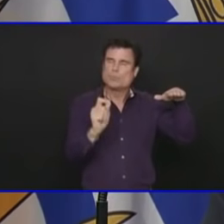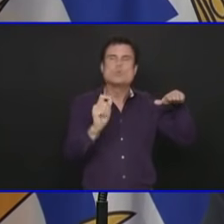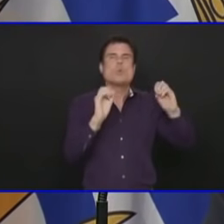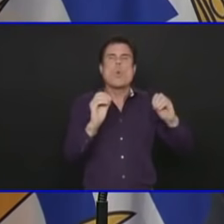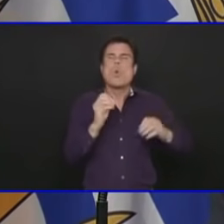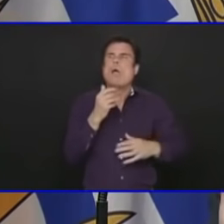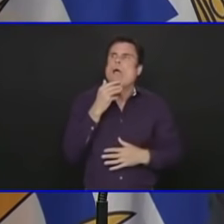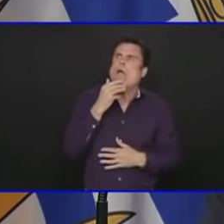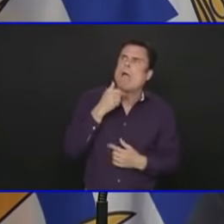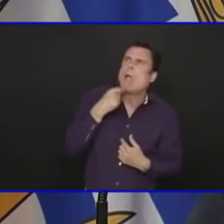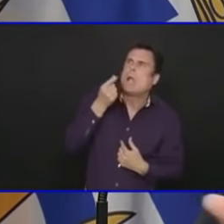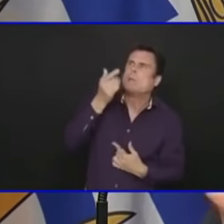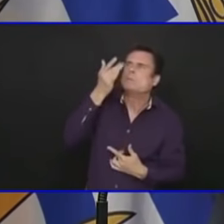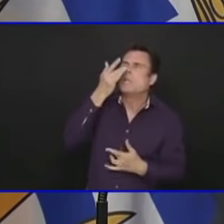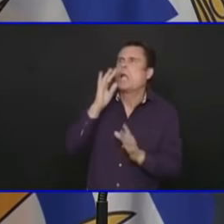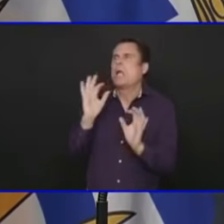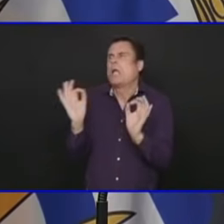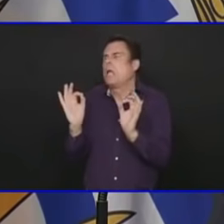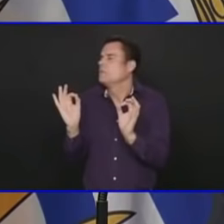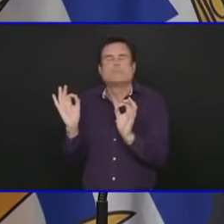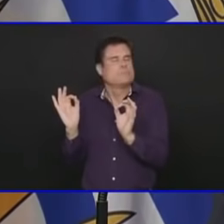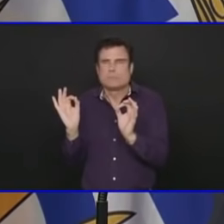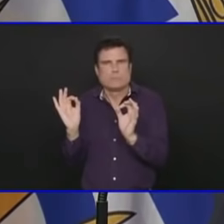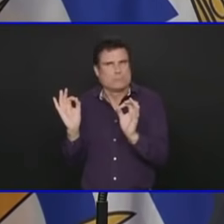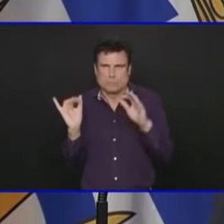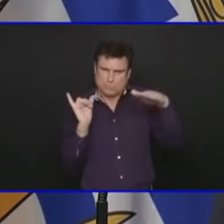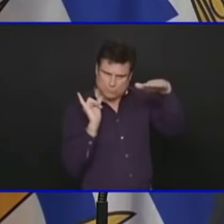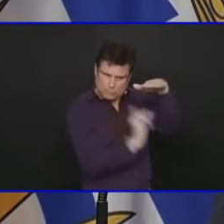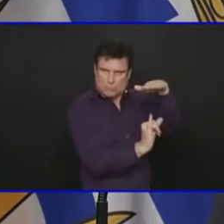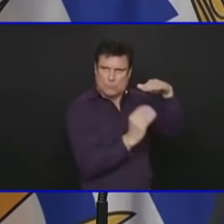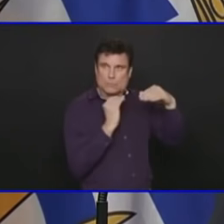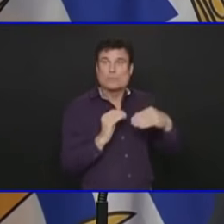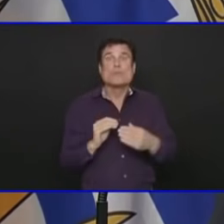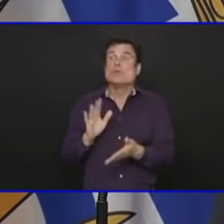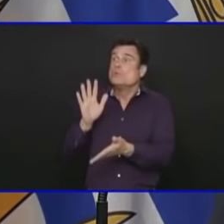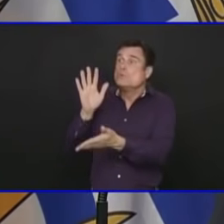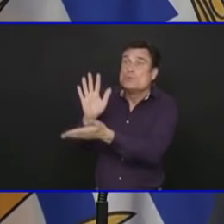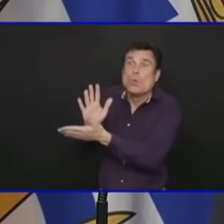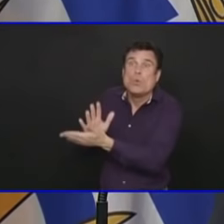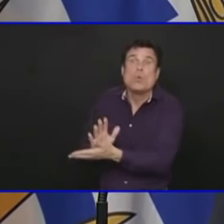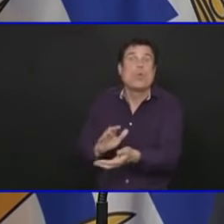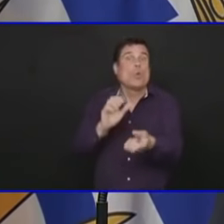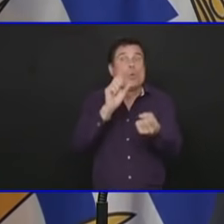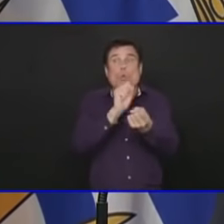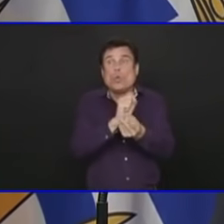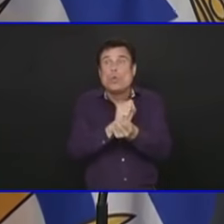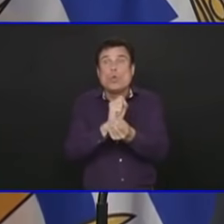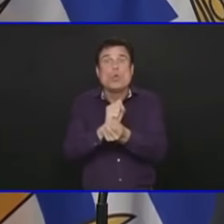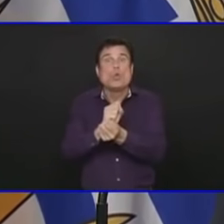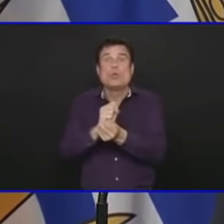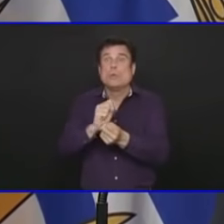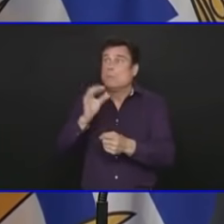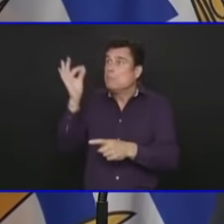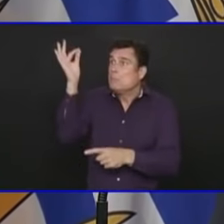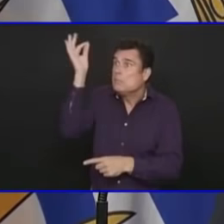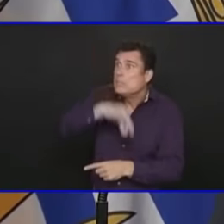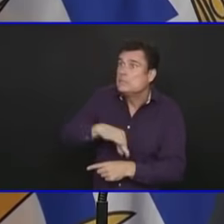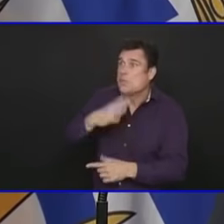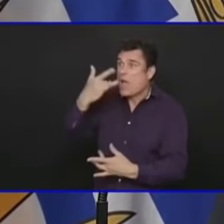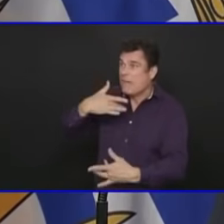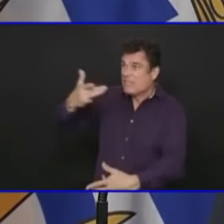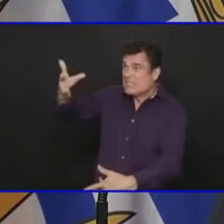of a roundabout way, but more details will come in the next few days. Next question is from Binder Sudjan,